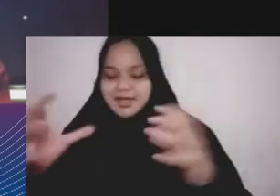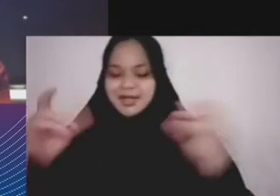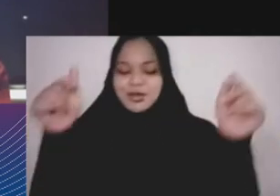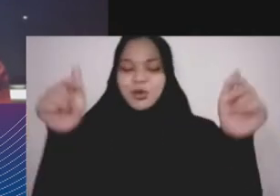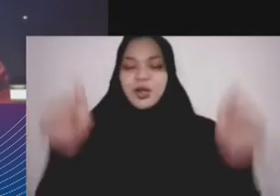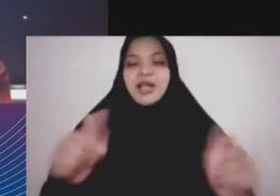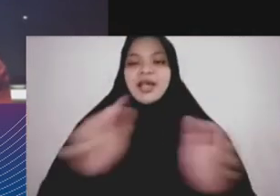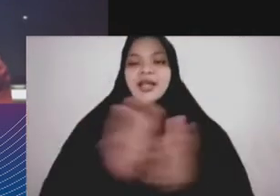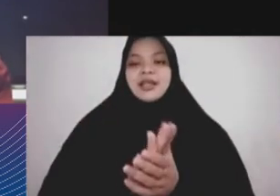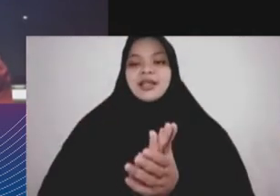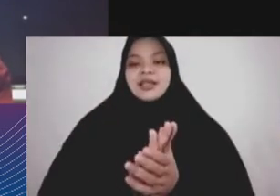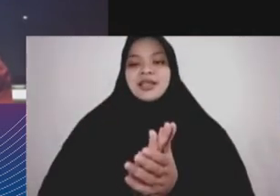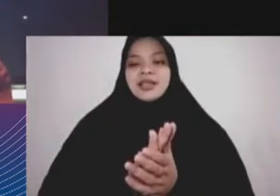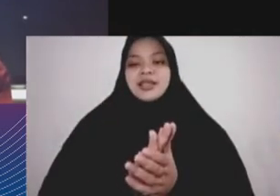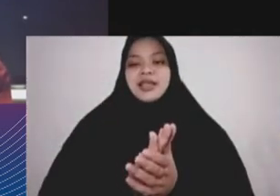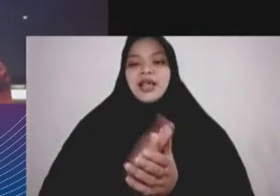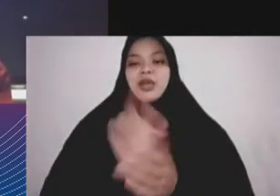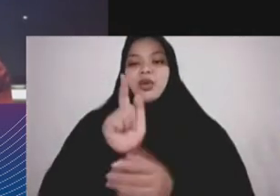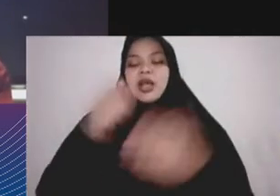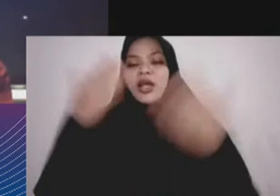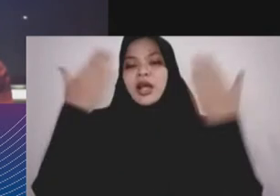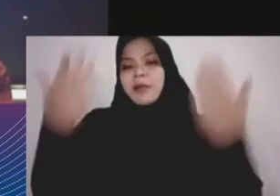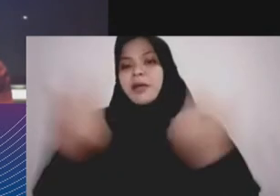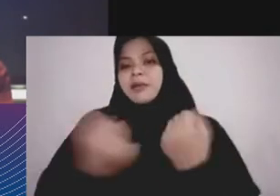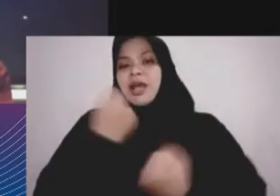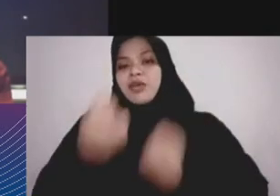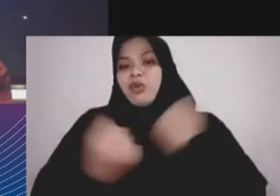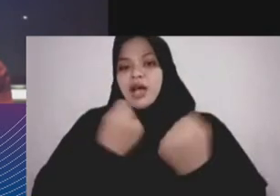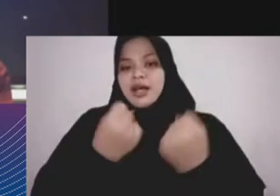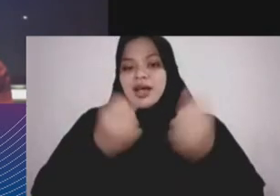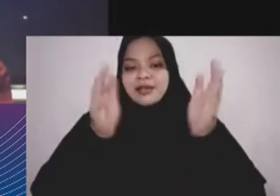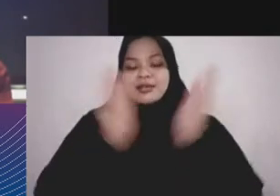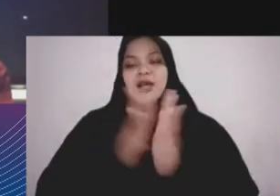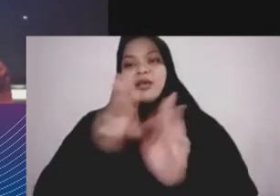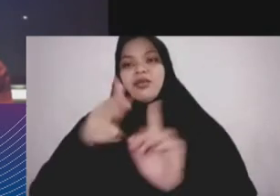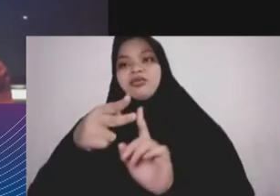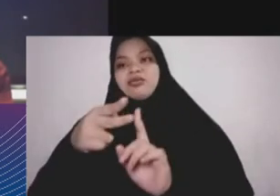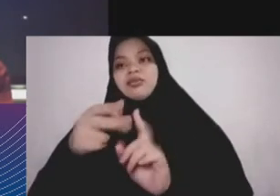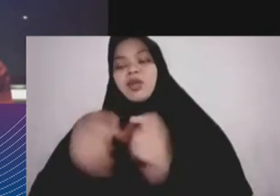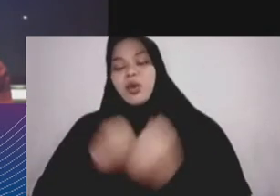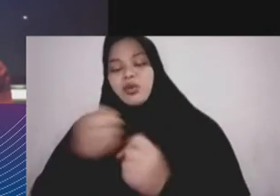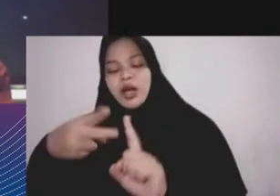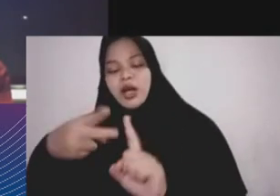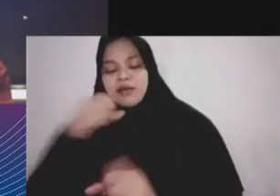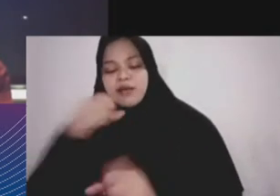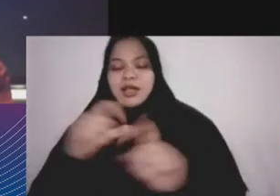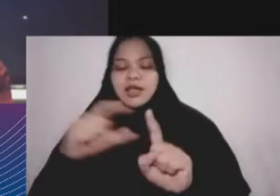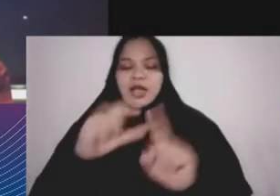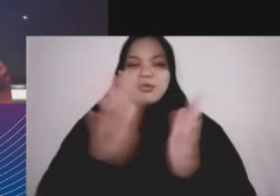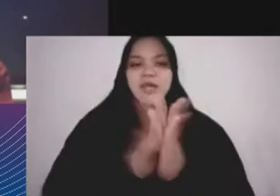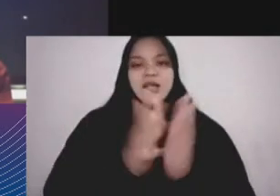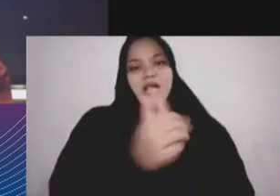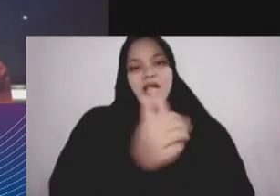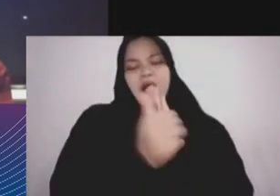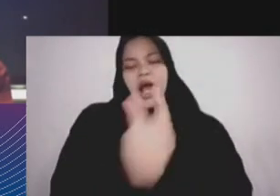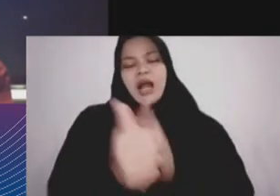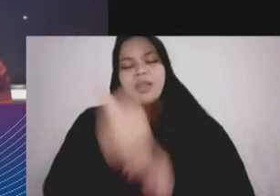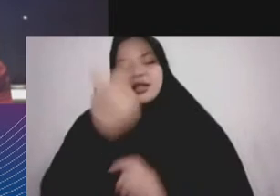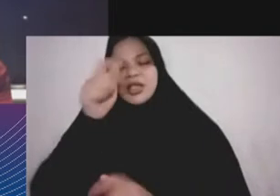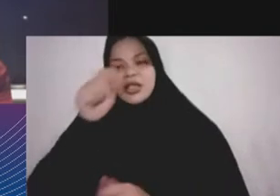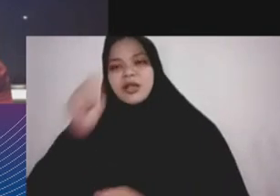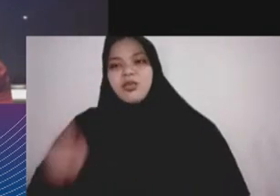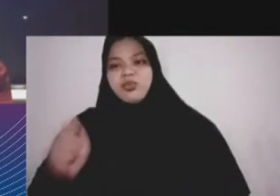why we were doing the focus group discussion with the expert, with the lawmaker, and then